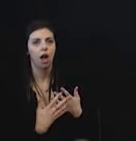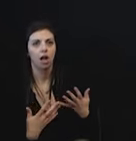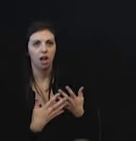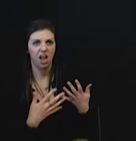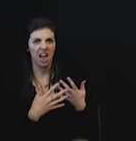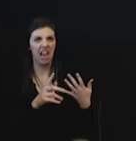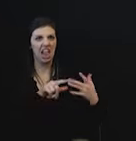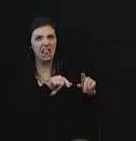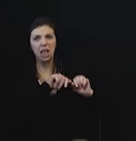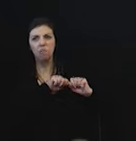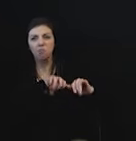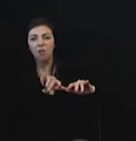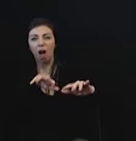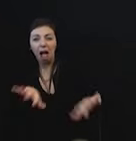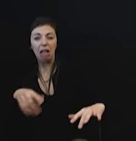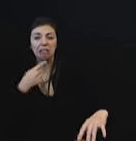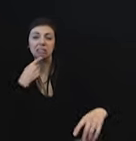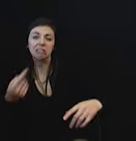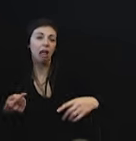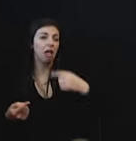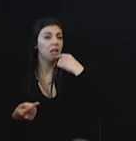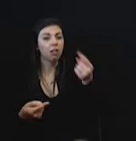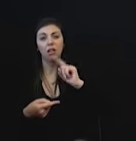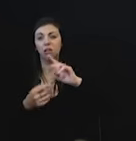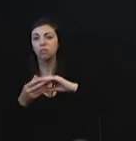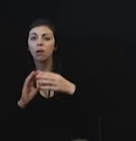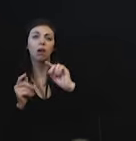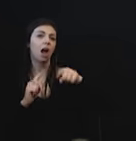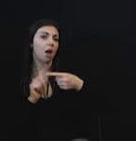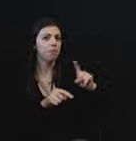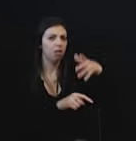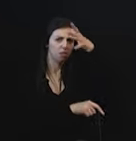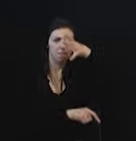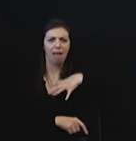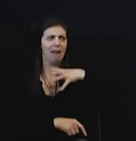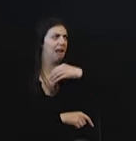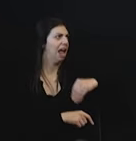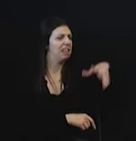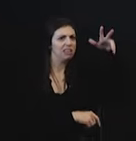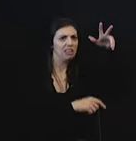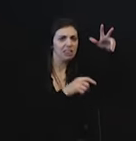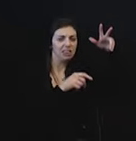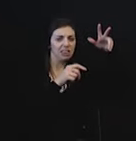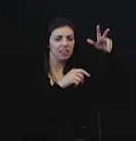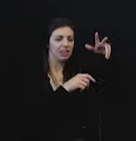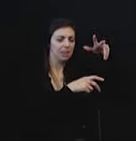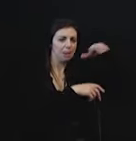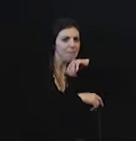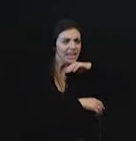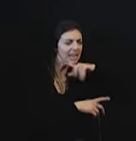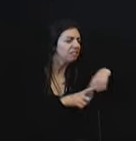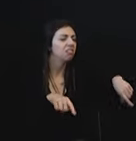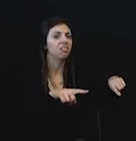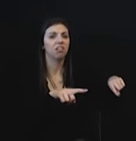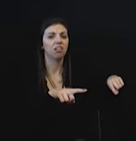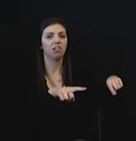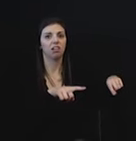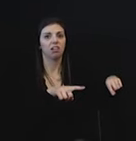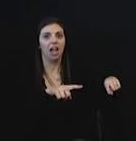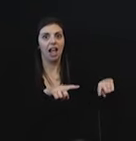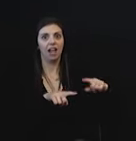man and told about the pigs, and they began to beg him to leave the region.